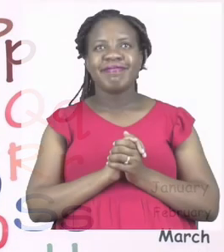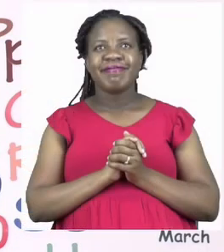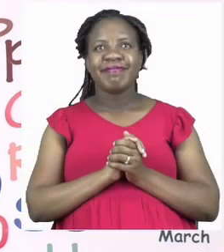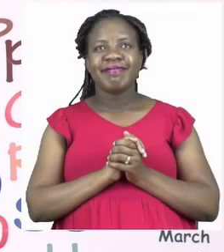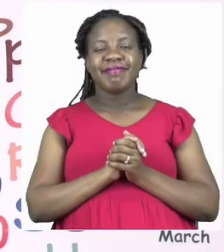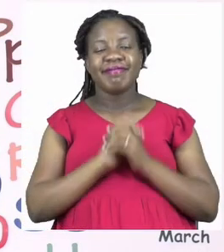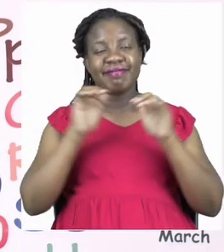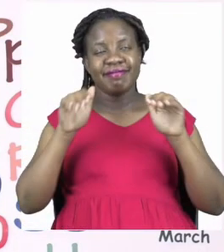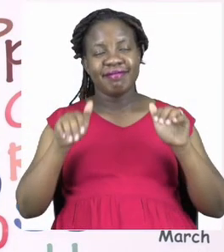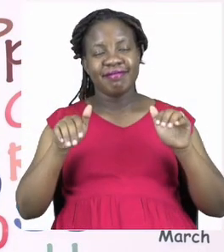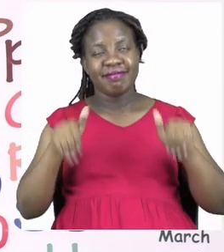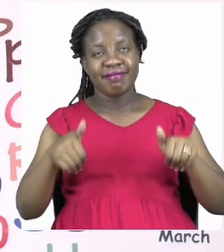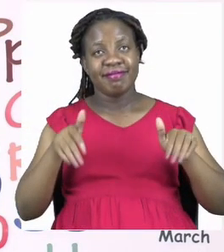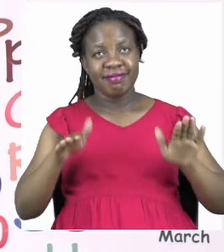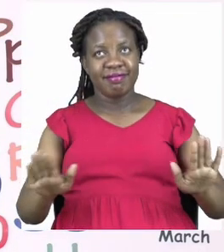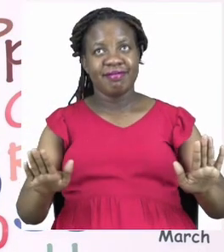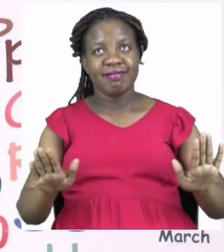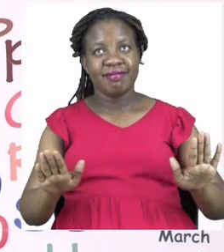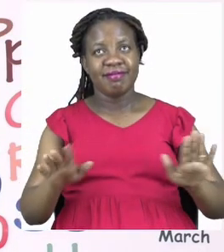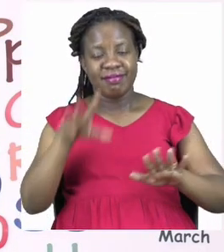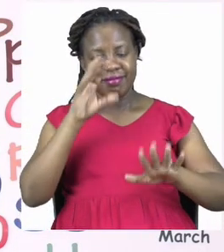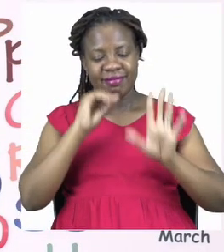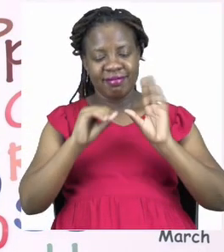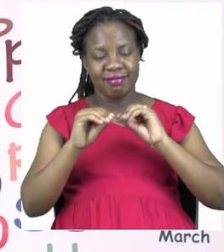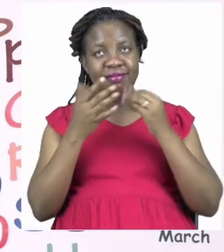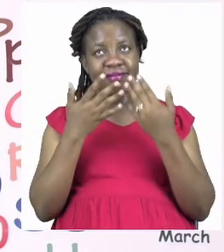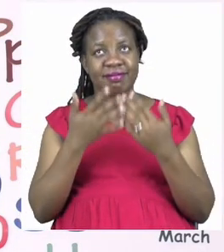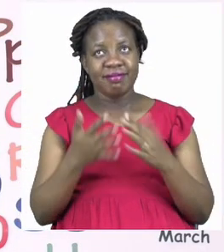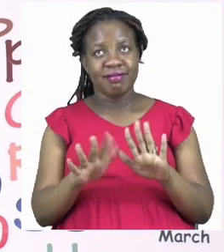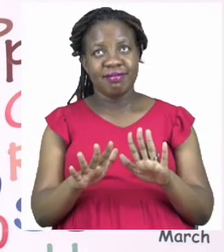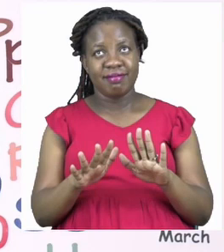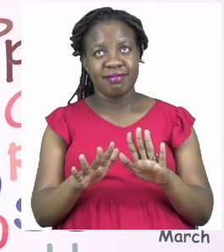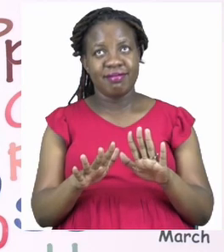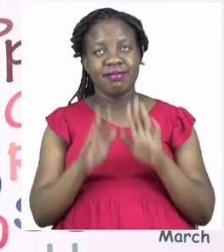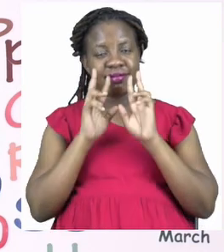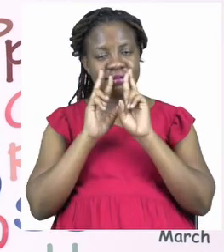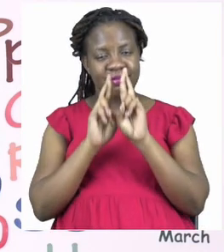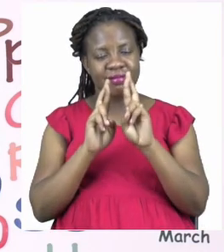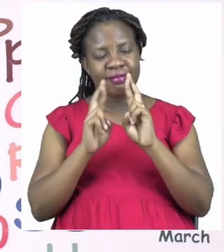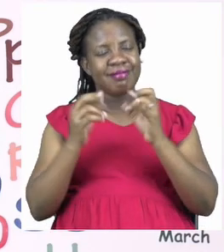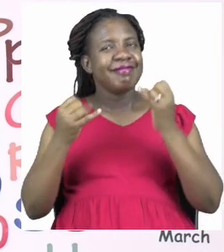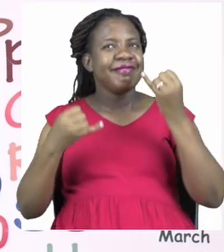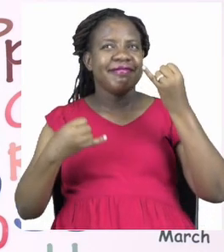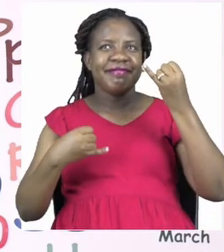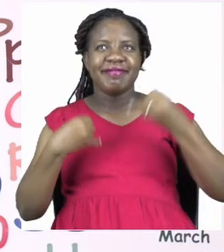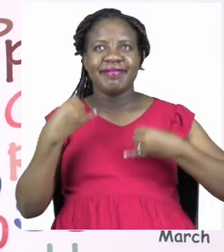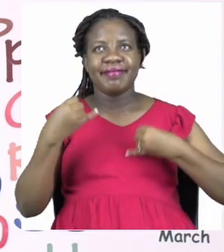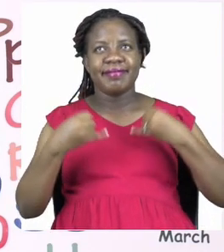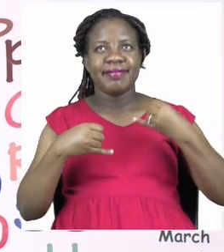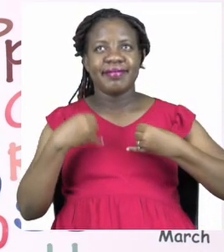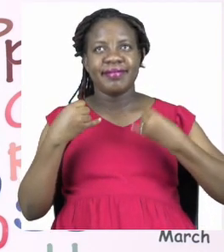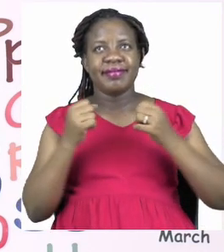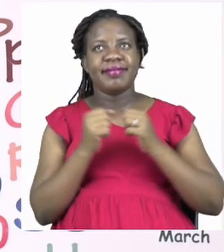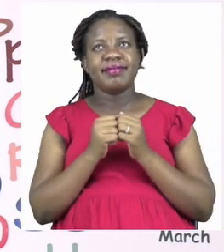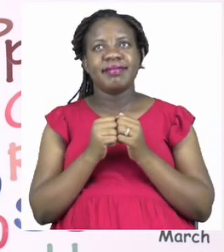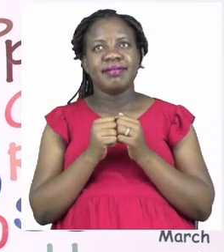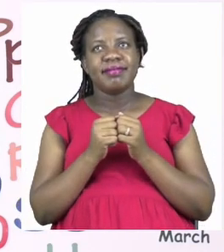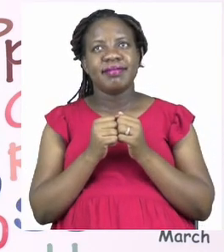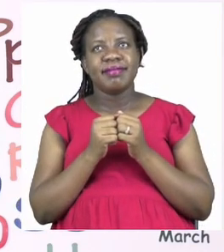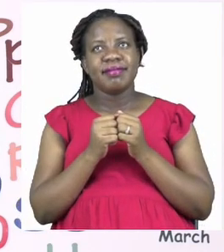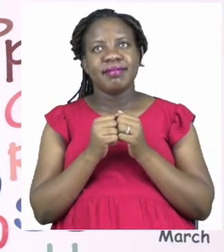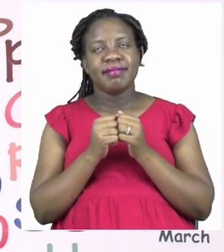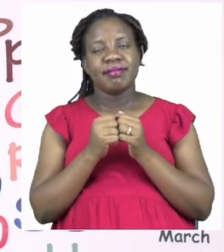Boys and girls, we have now come to the end of our lesson and I hope you had fun. Make sure though that if you